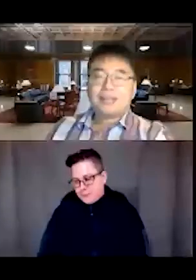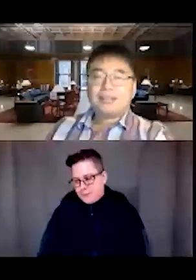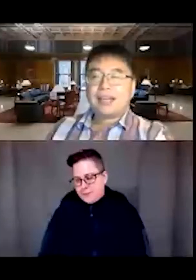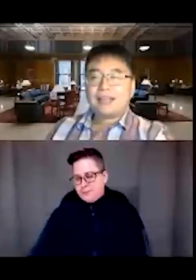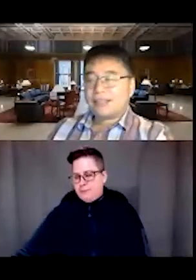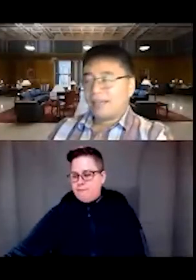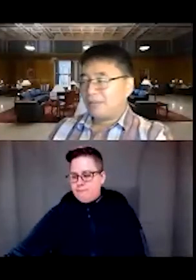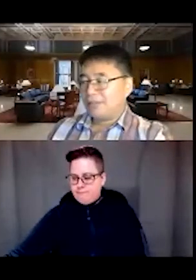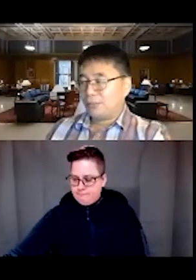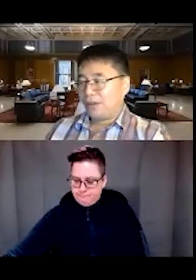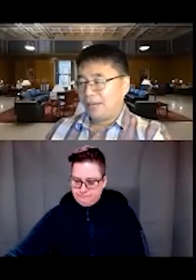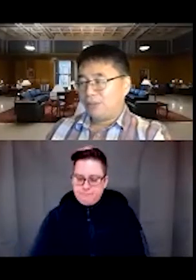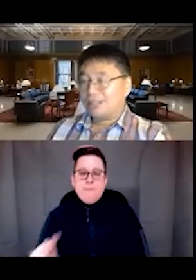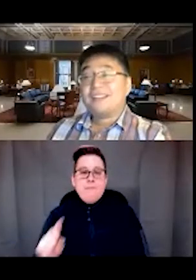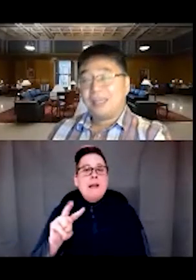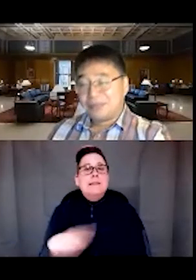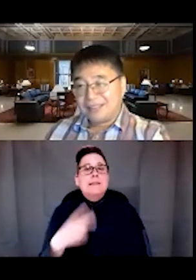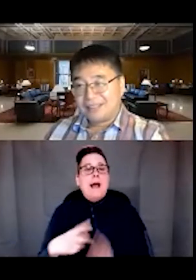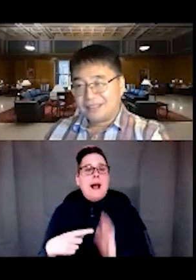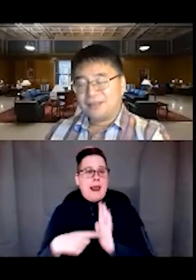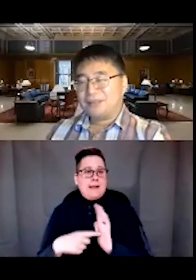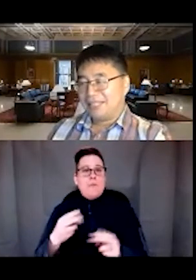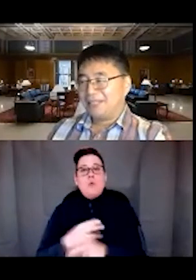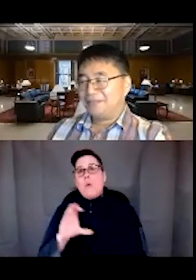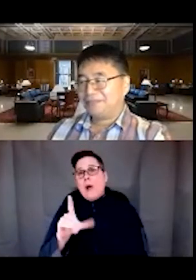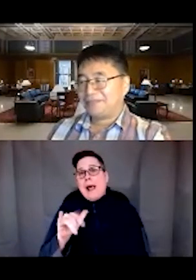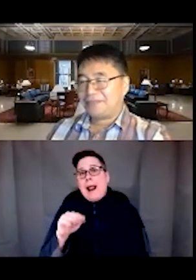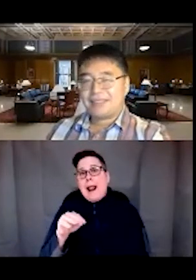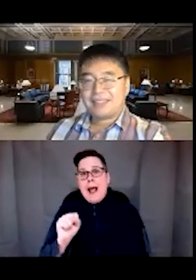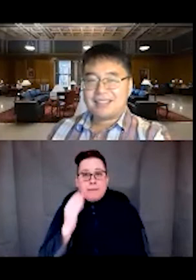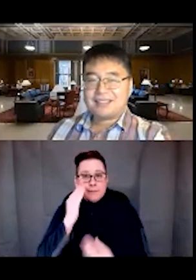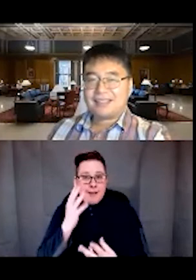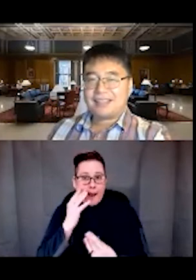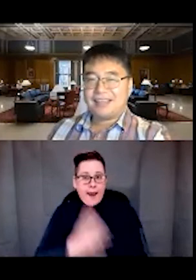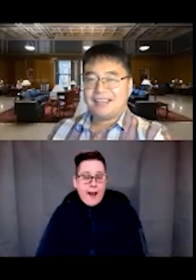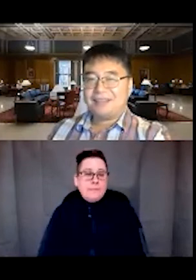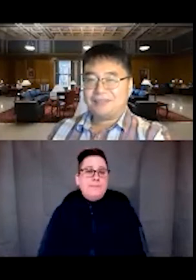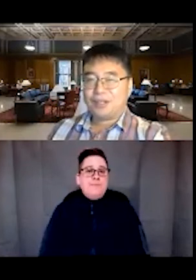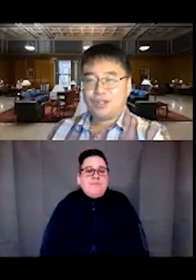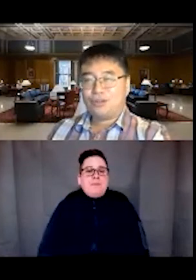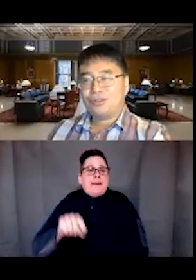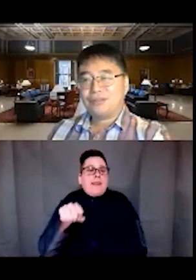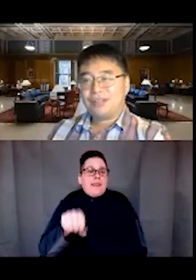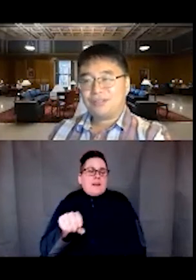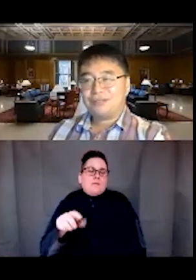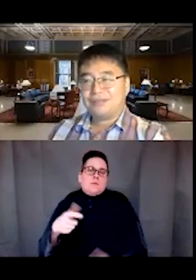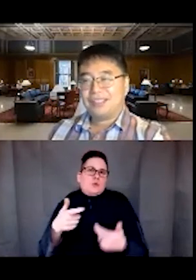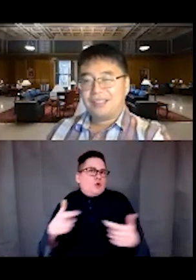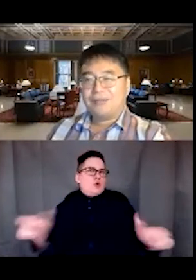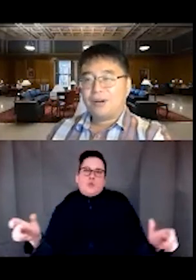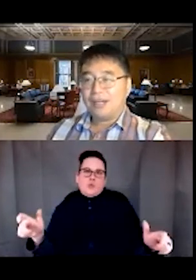So there's a second example is where I'm using the claims data. So this is a huge